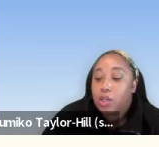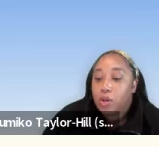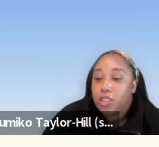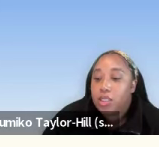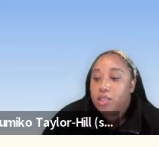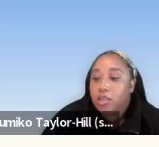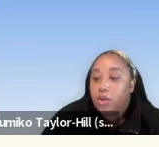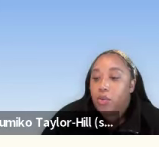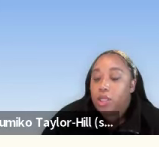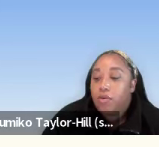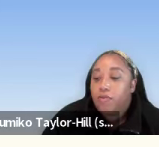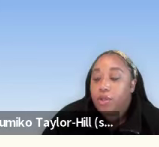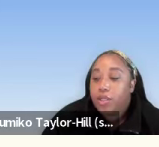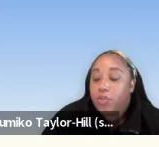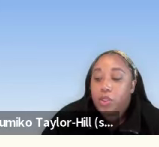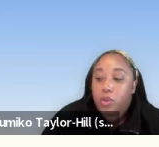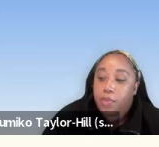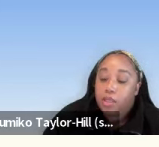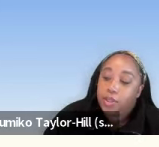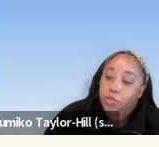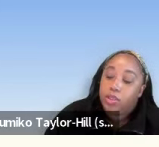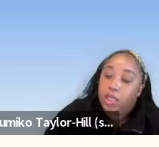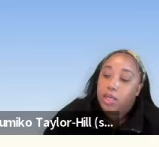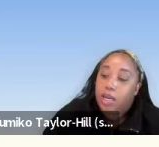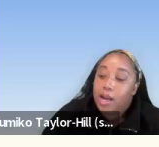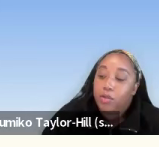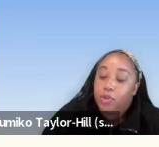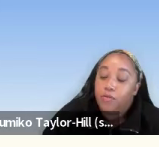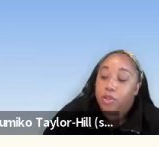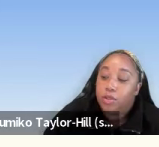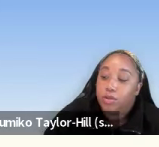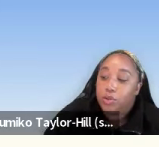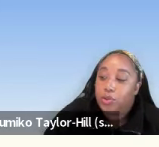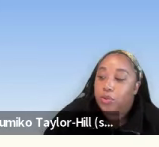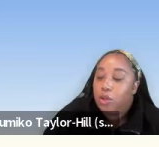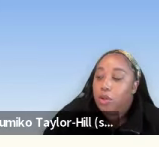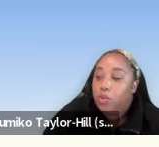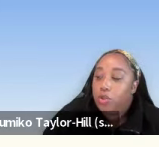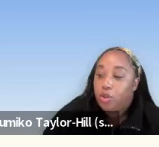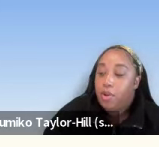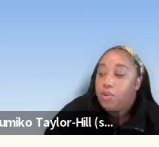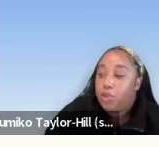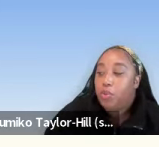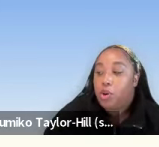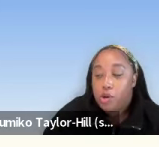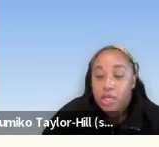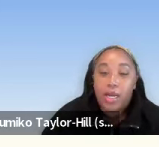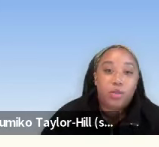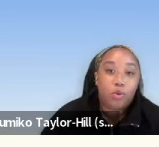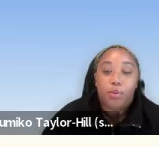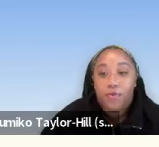And their second question is, within the 4 years between ballot measure 110 and House Bill 4002, which treatment options